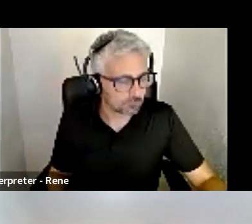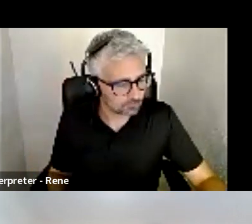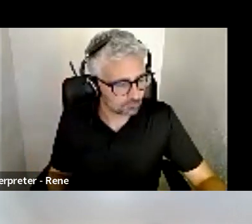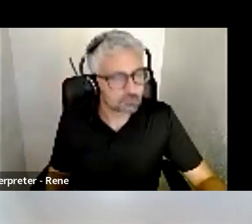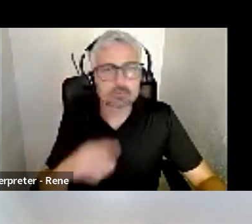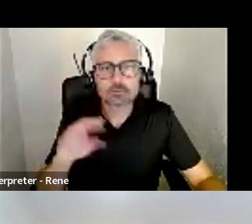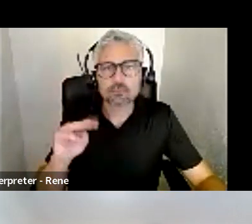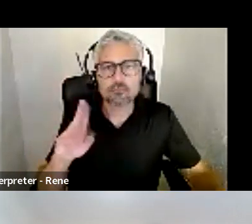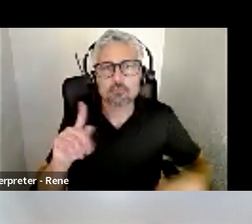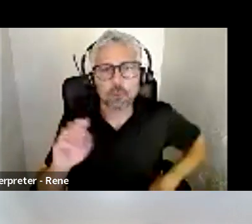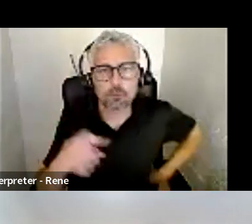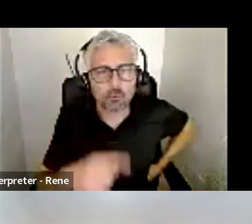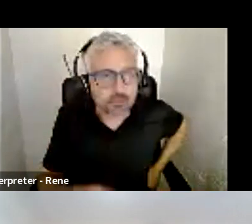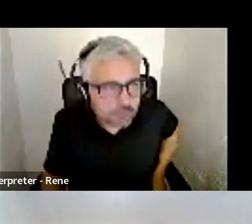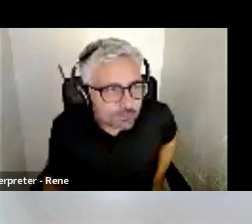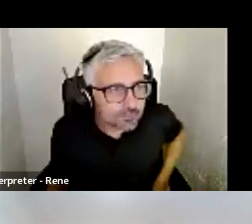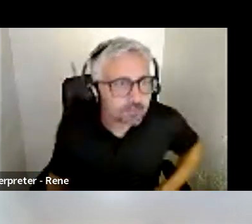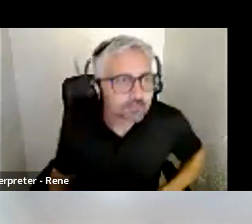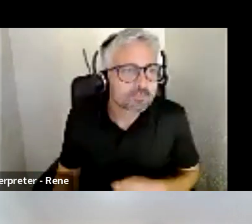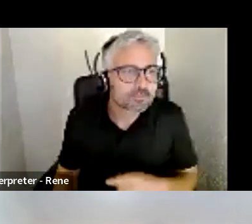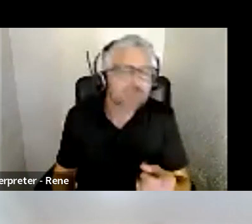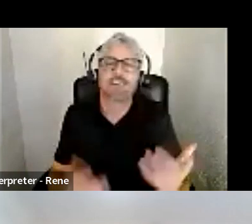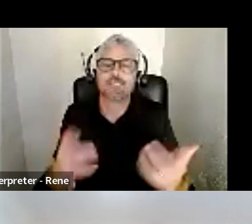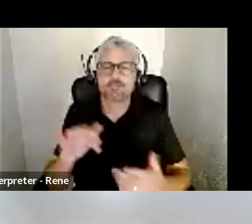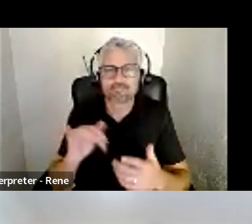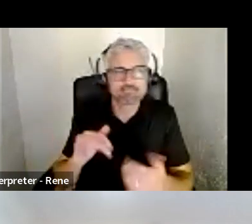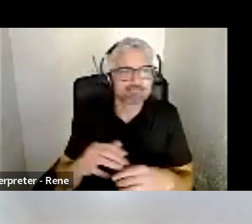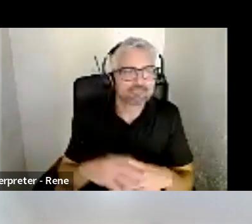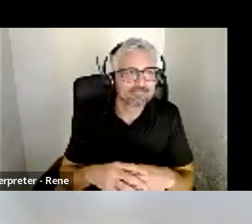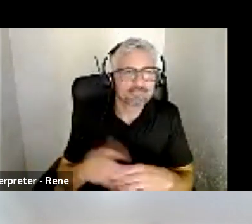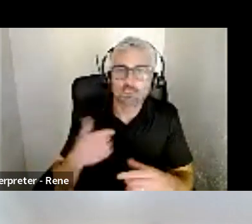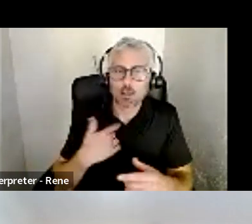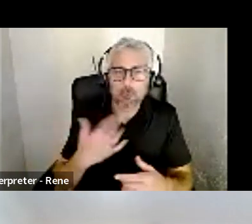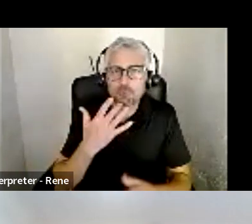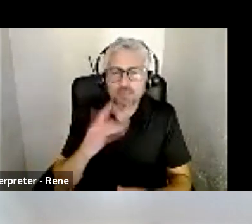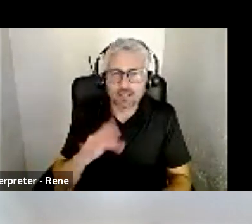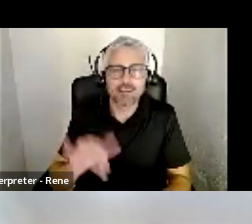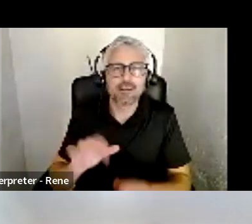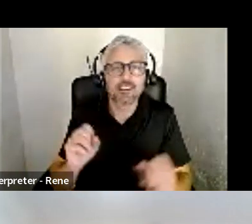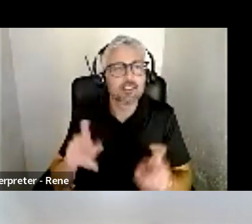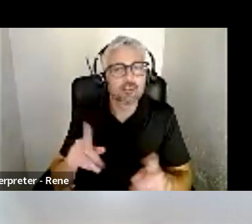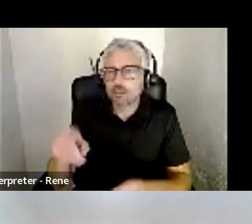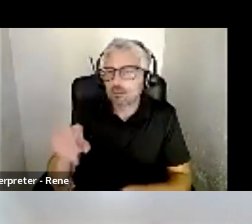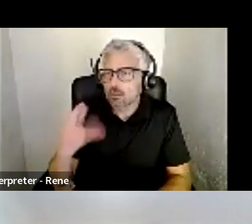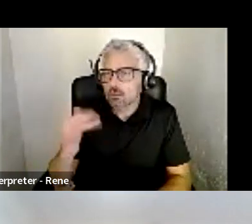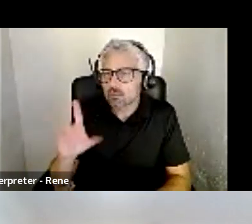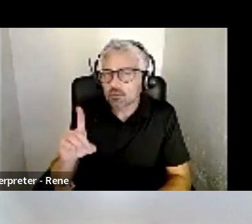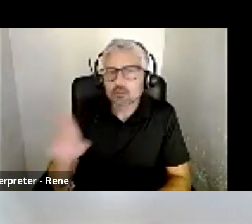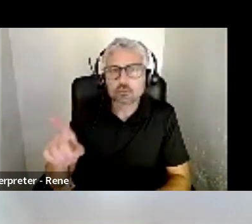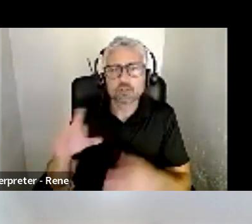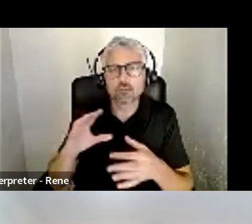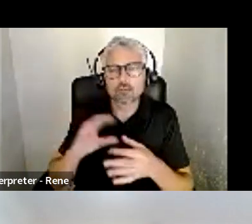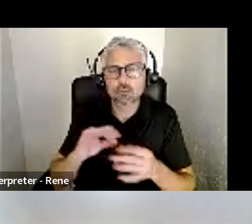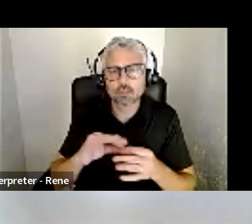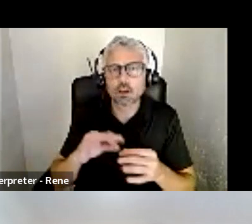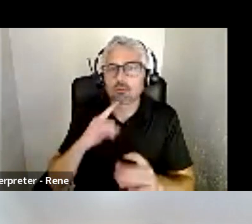You're on mute. First time today. I get to count myself lucky. I think, Richard, you raised kind of the crux